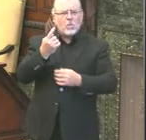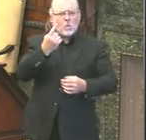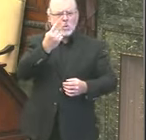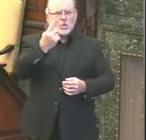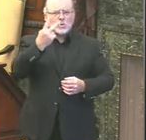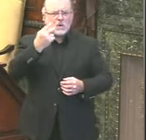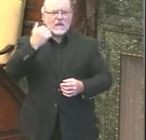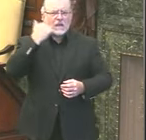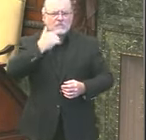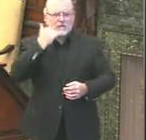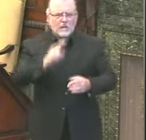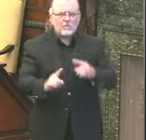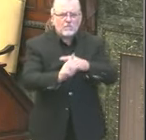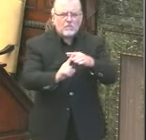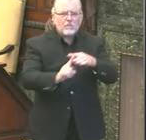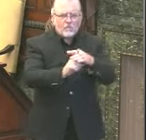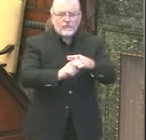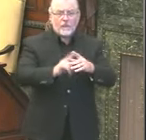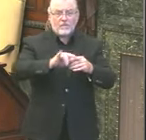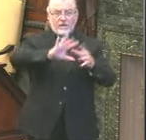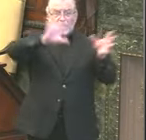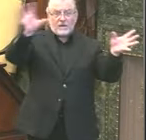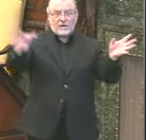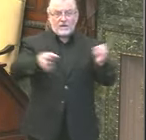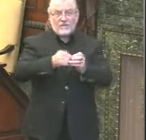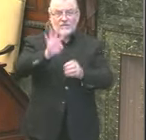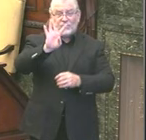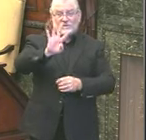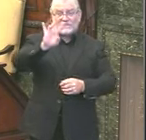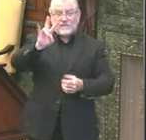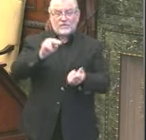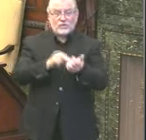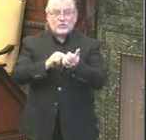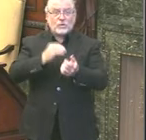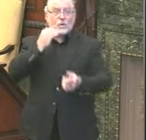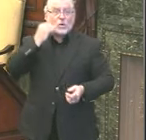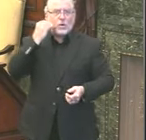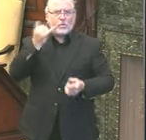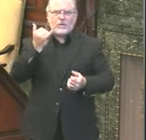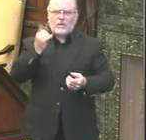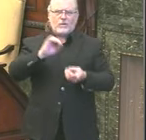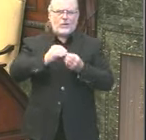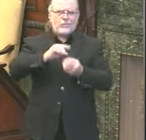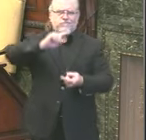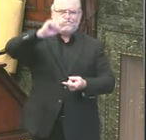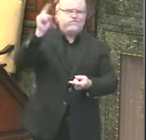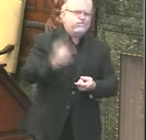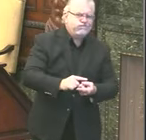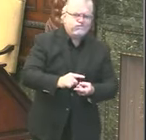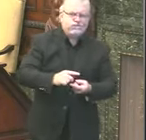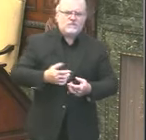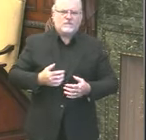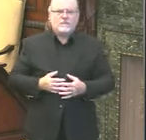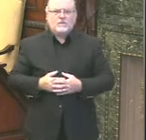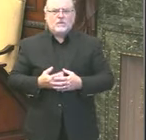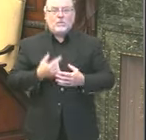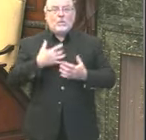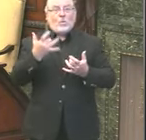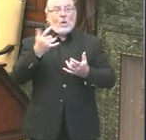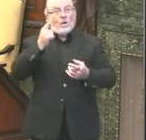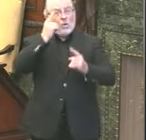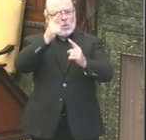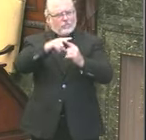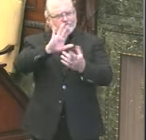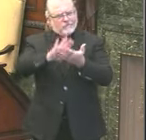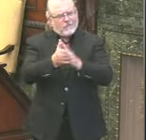that's 47 nursing homes. That's a very good thing. We would like that number to be 0, though. As far as deaths, I do have to report 21 new deaths